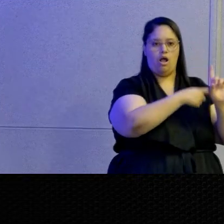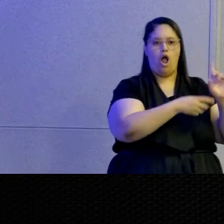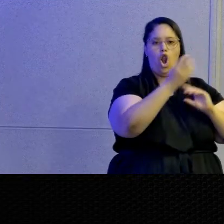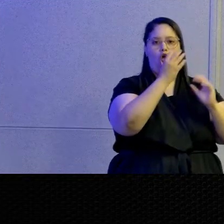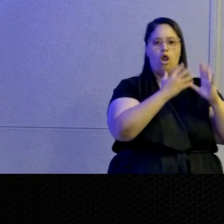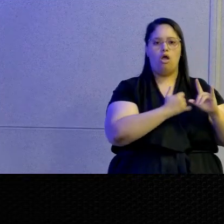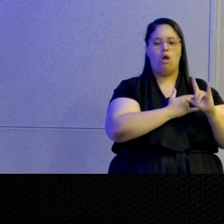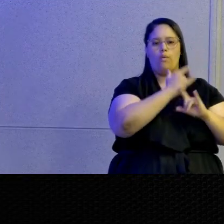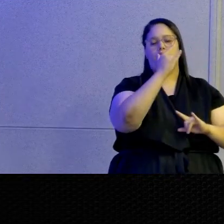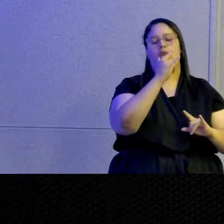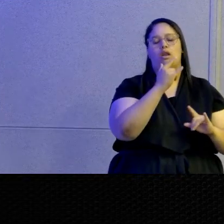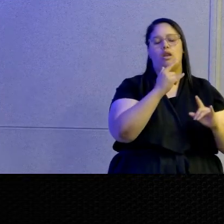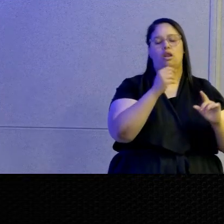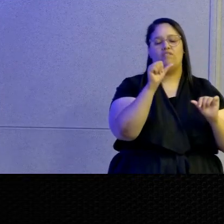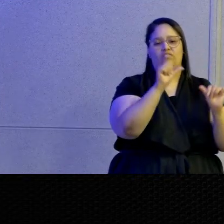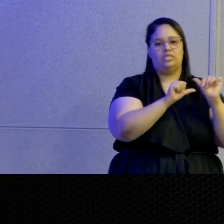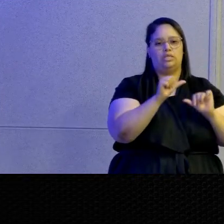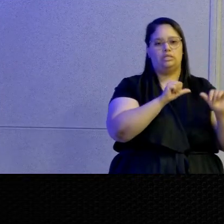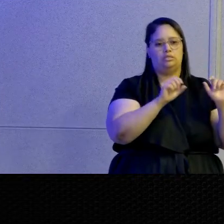was done for physics.